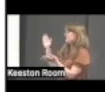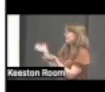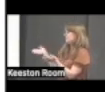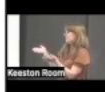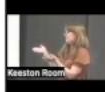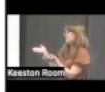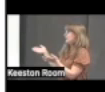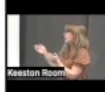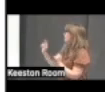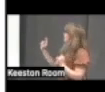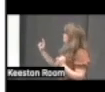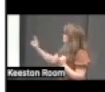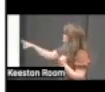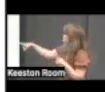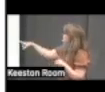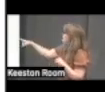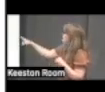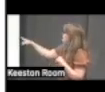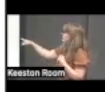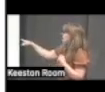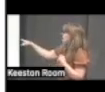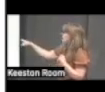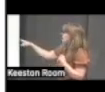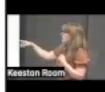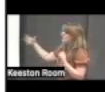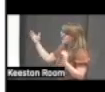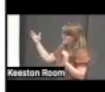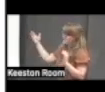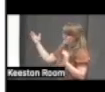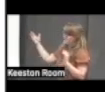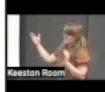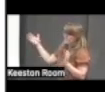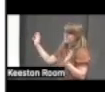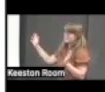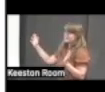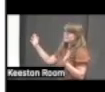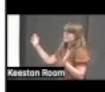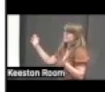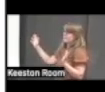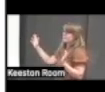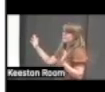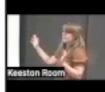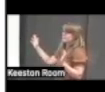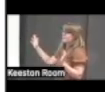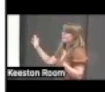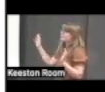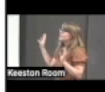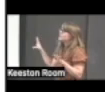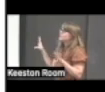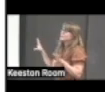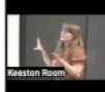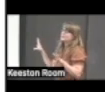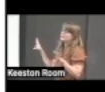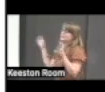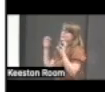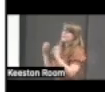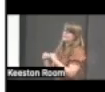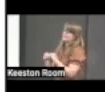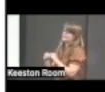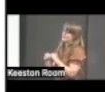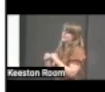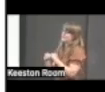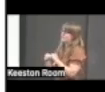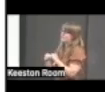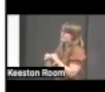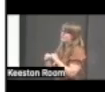preferred that female or not. So you can see non-preferred, non-preferred. We had 0 success in those. And those weren't even the ones we never